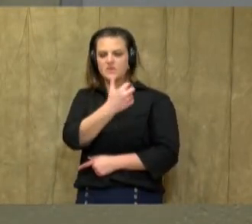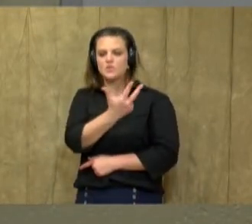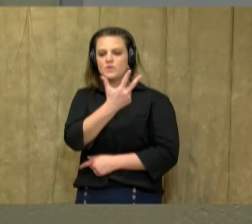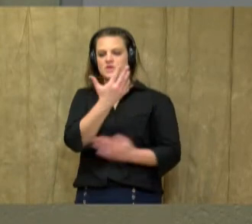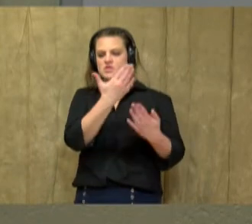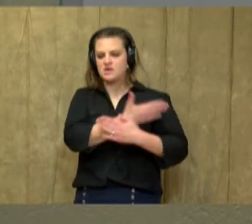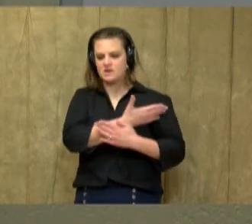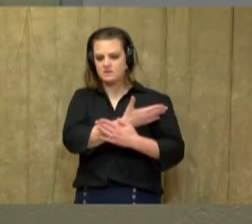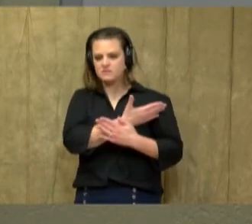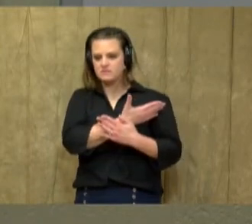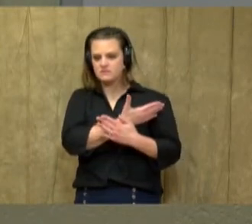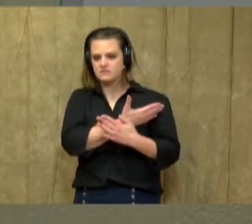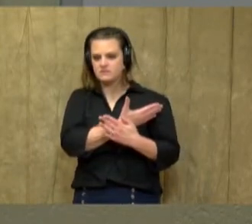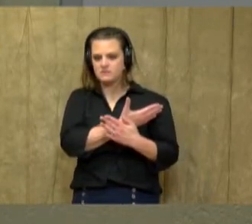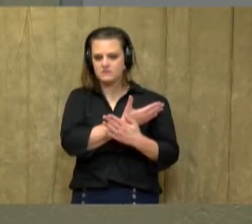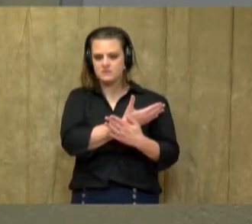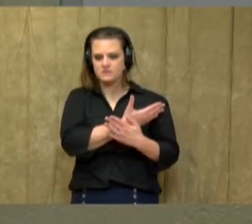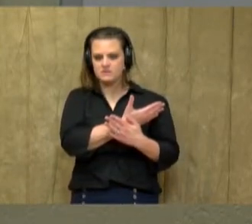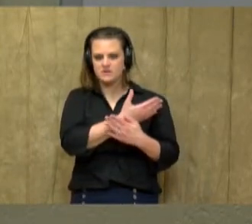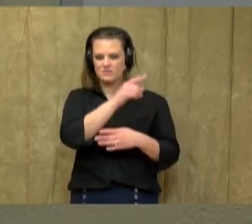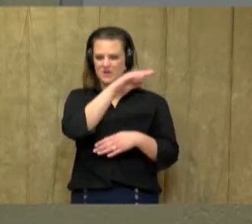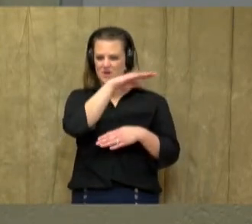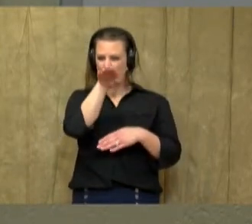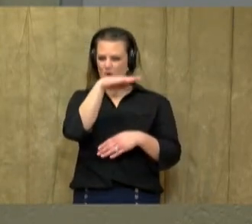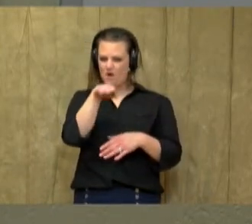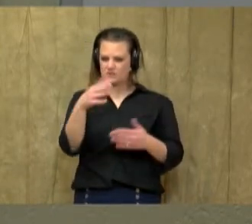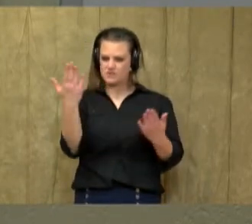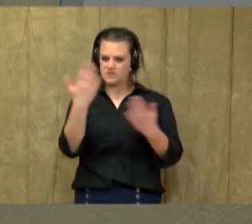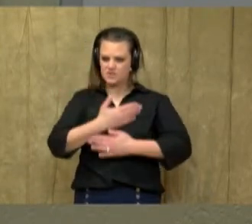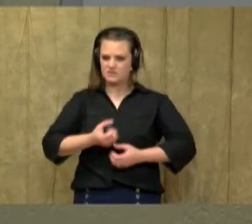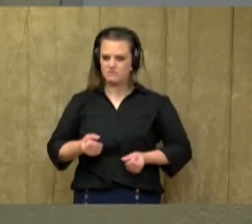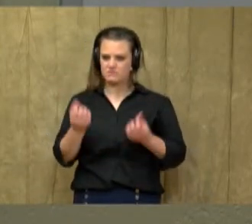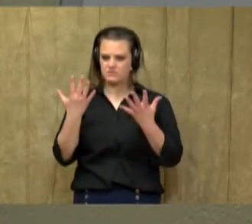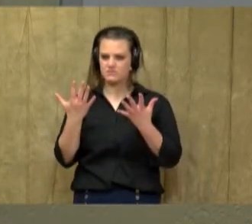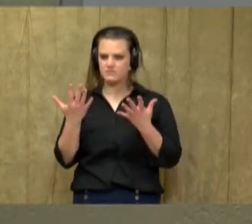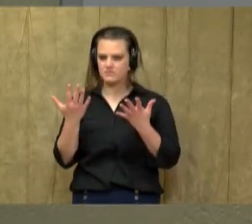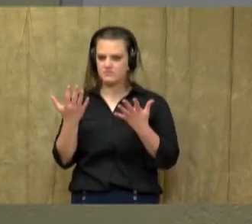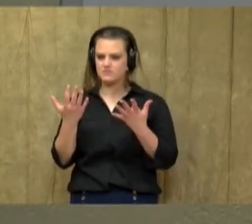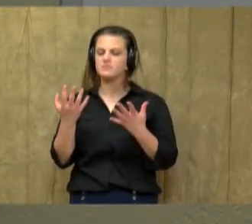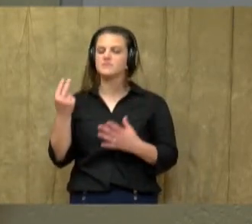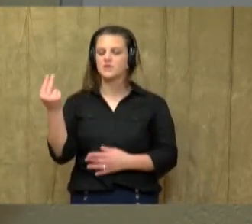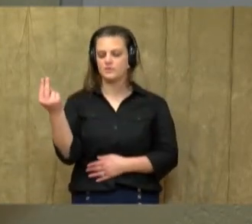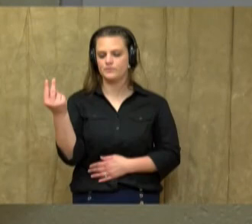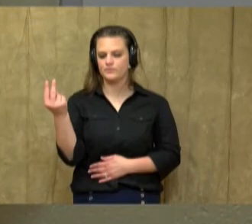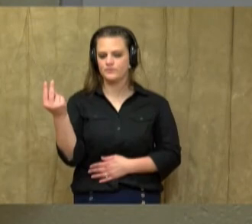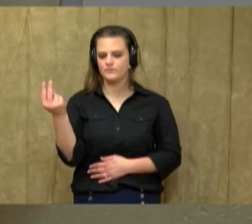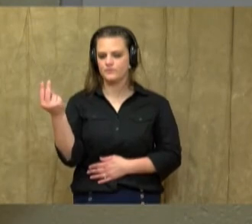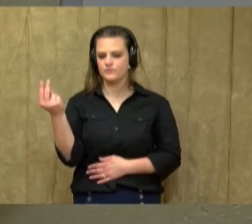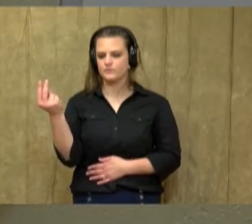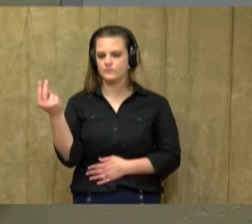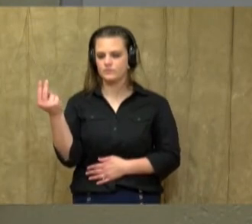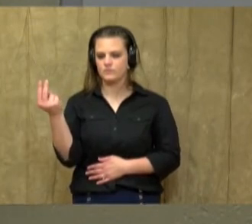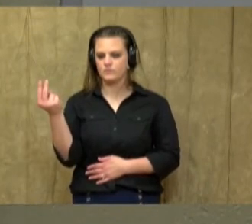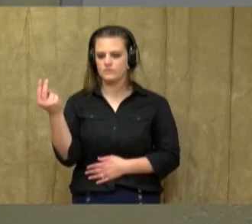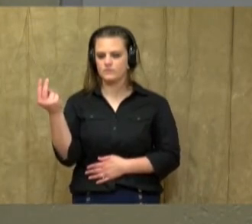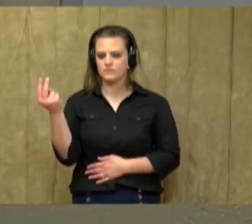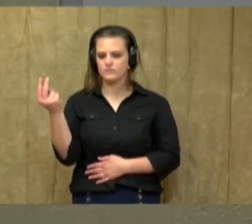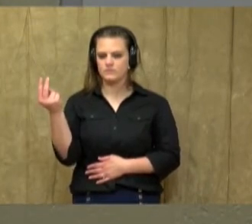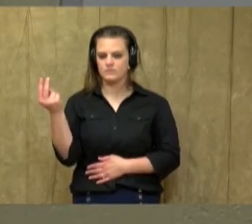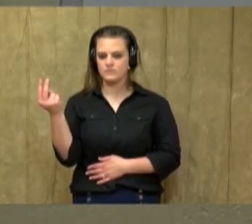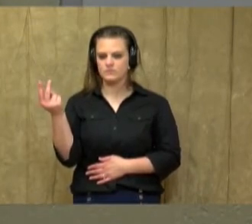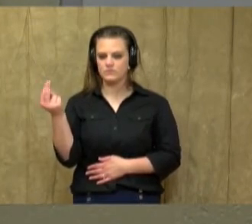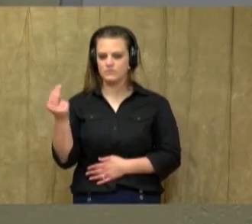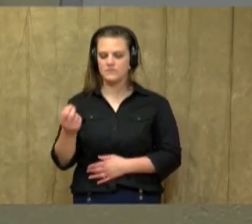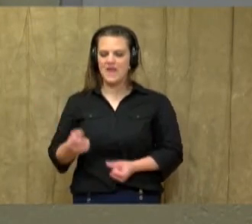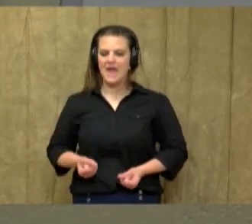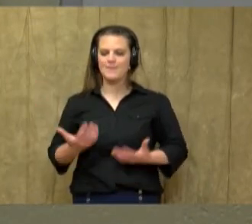shaded. 3. How many were shaded across? 2. Yeah. How